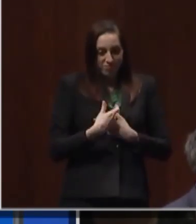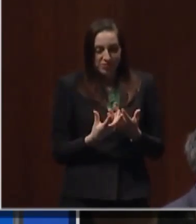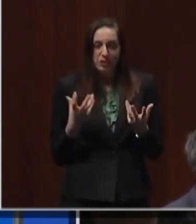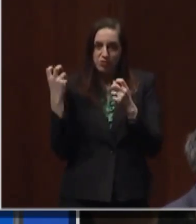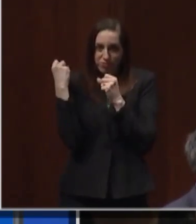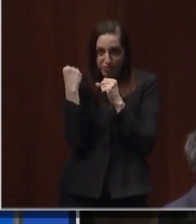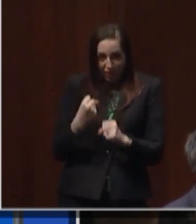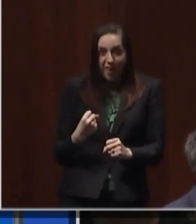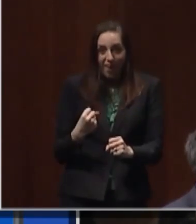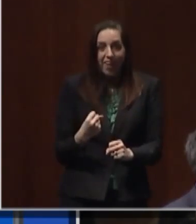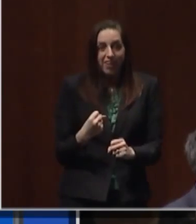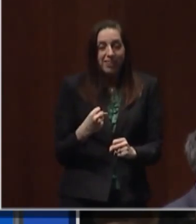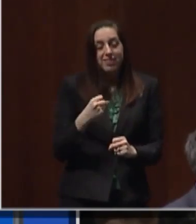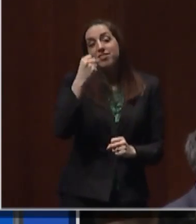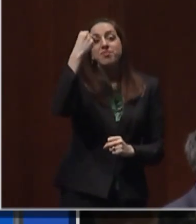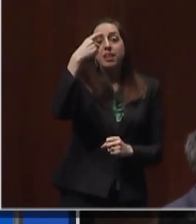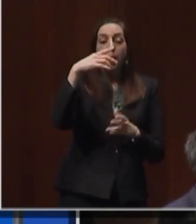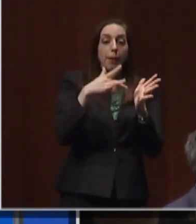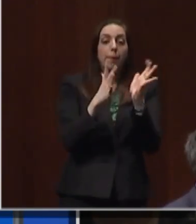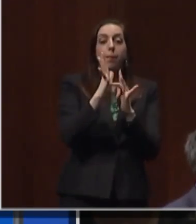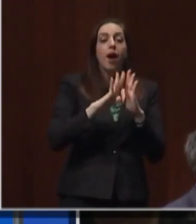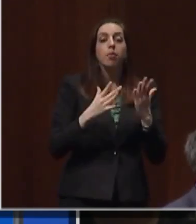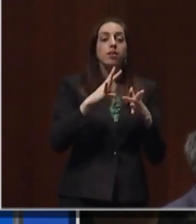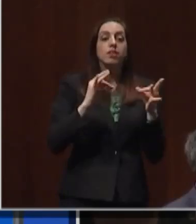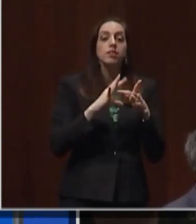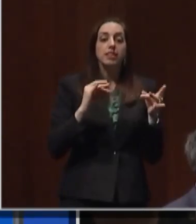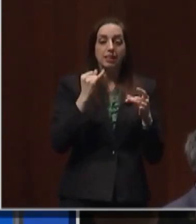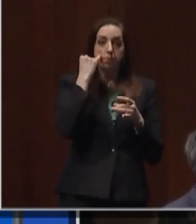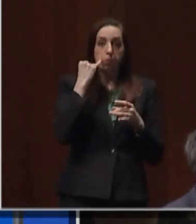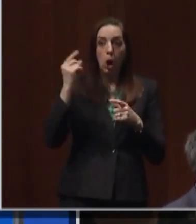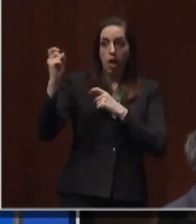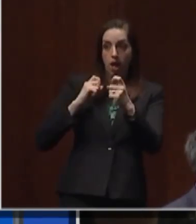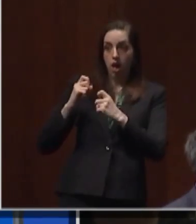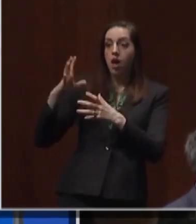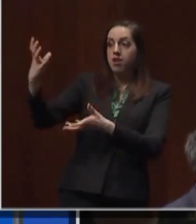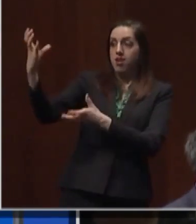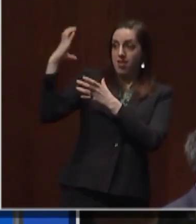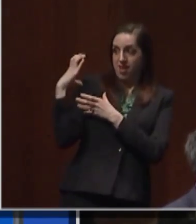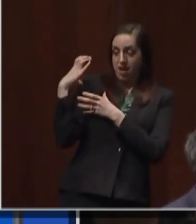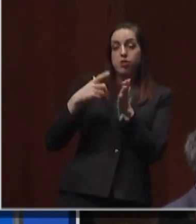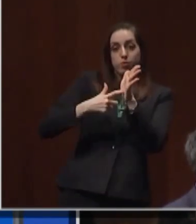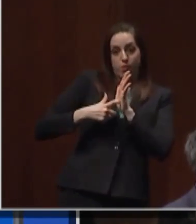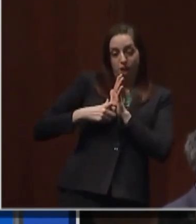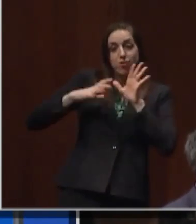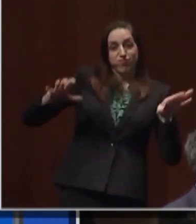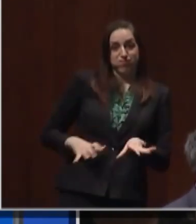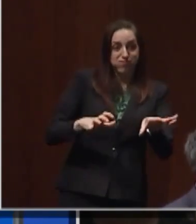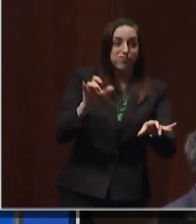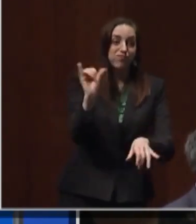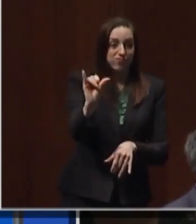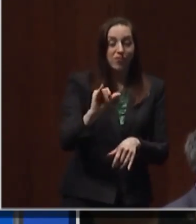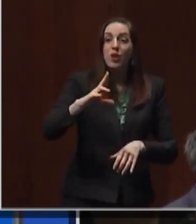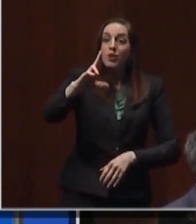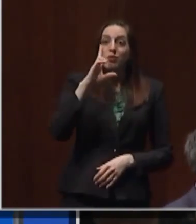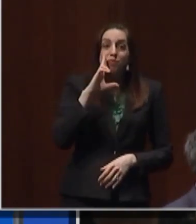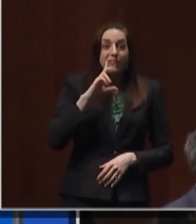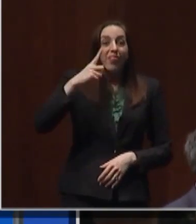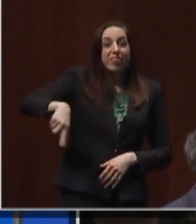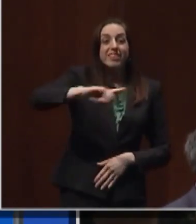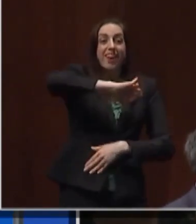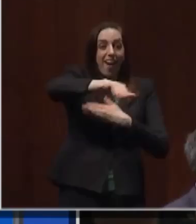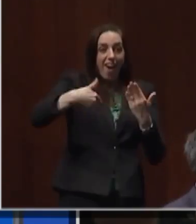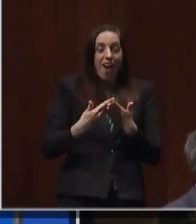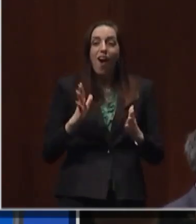stone. The Bible says, to him to whom much is given, much is required. Houston, this is our